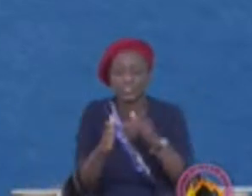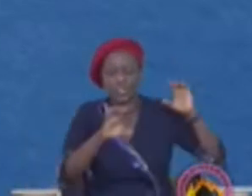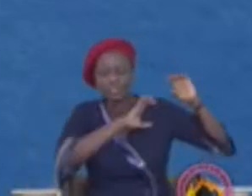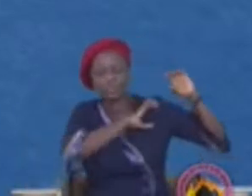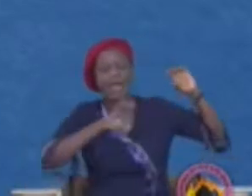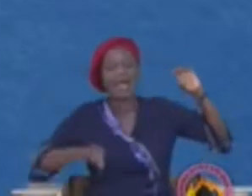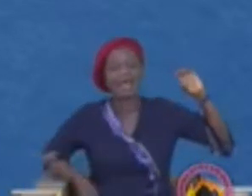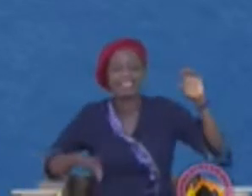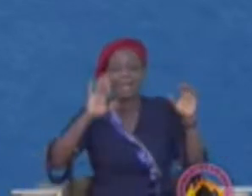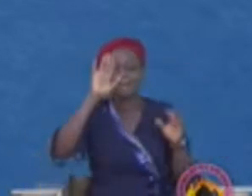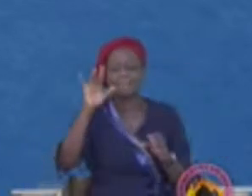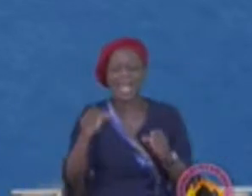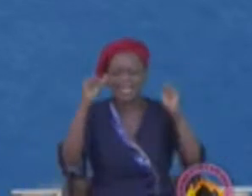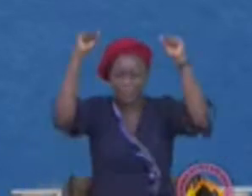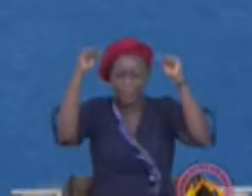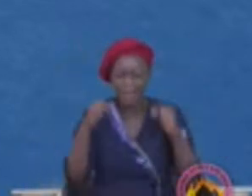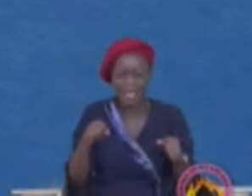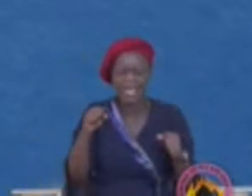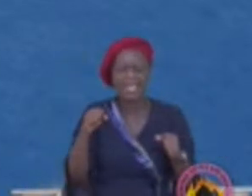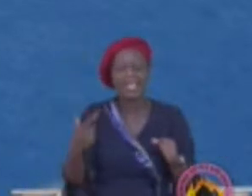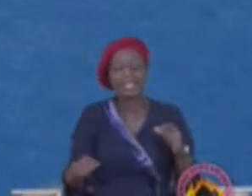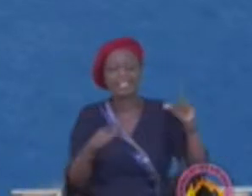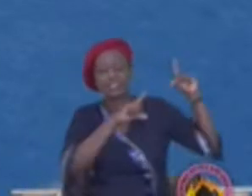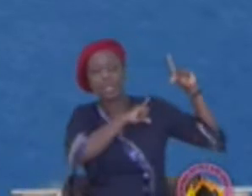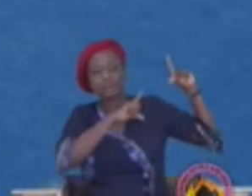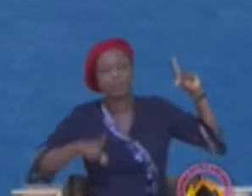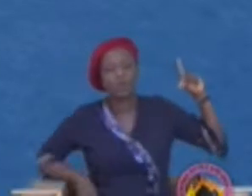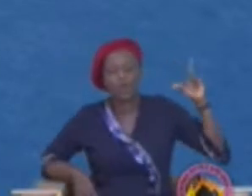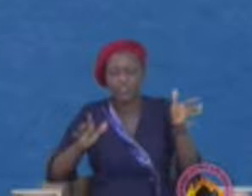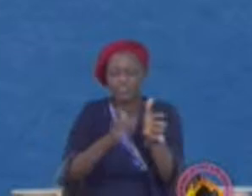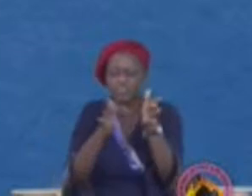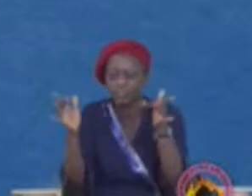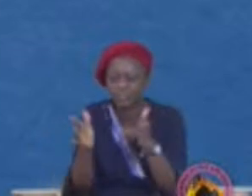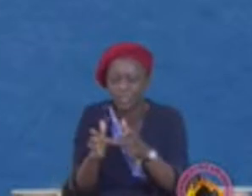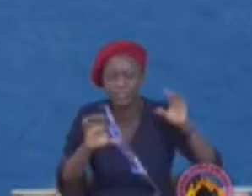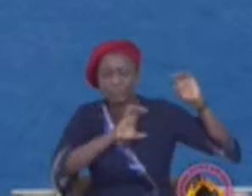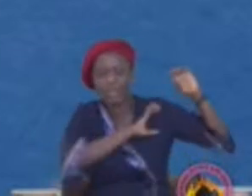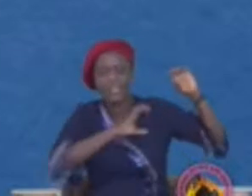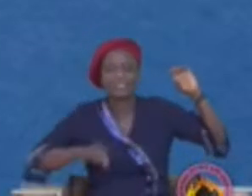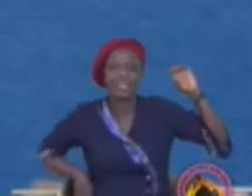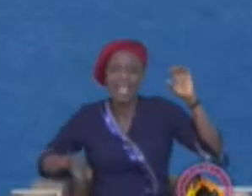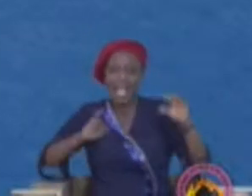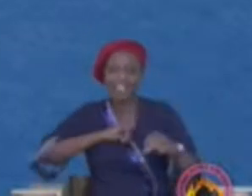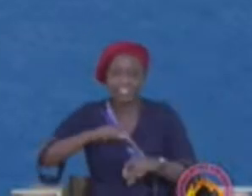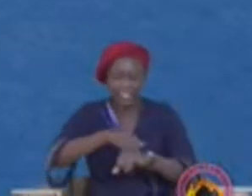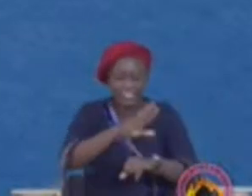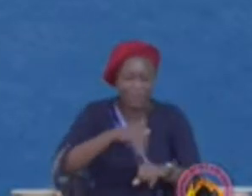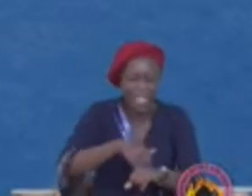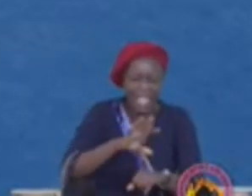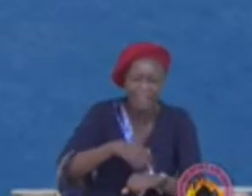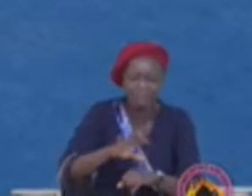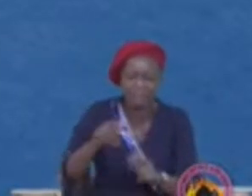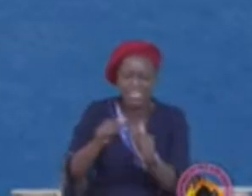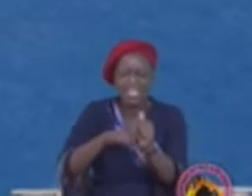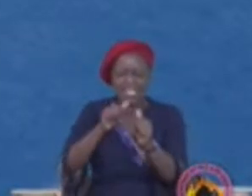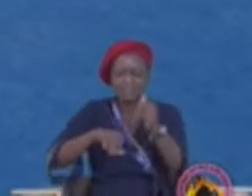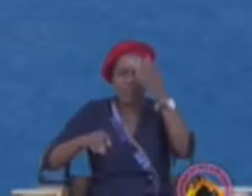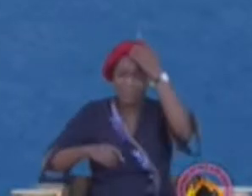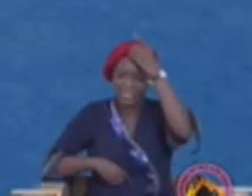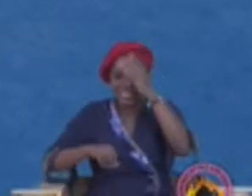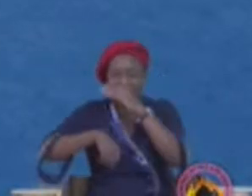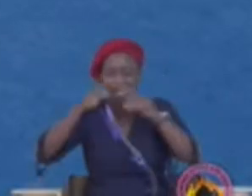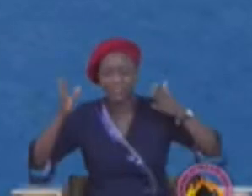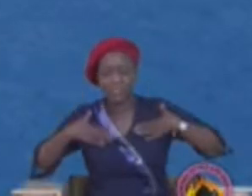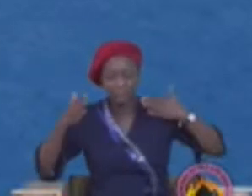power in the stripes of the Lord Jesus Christ. I chase every infirmity out of my body. In the name